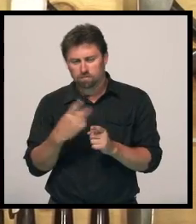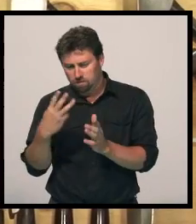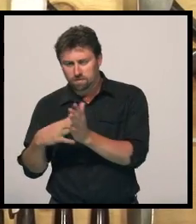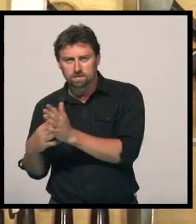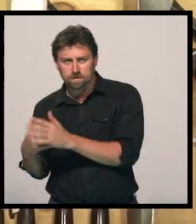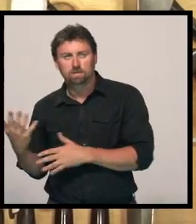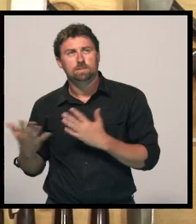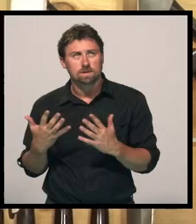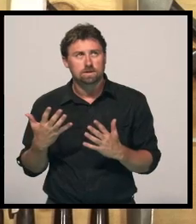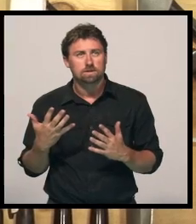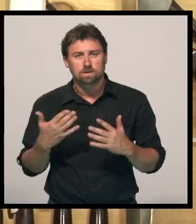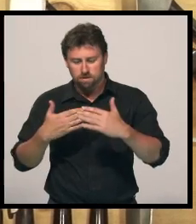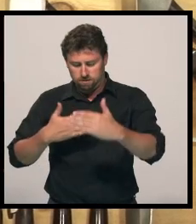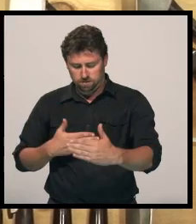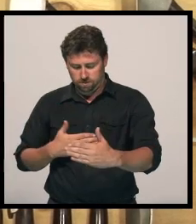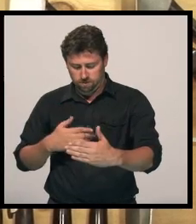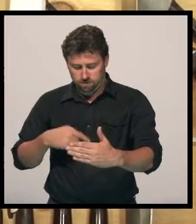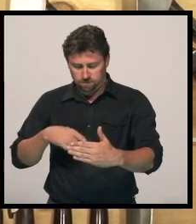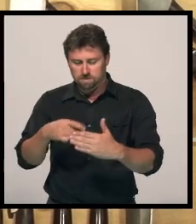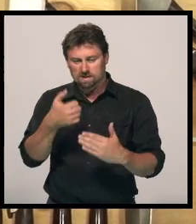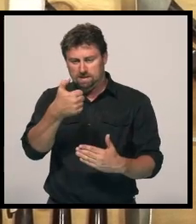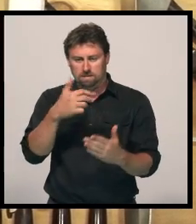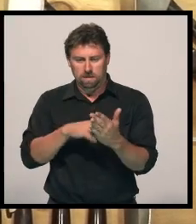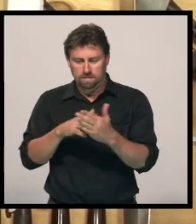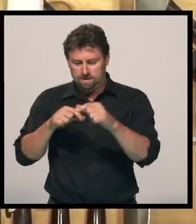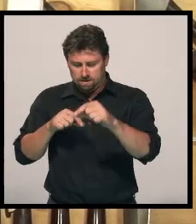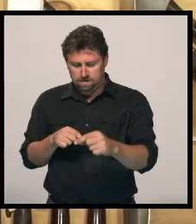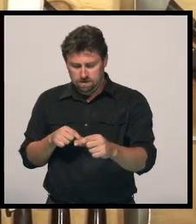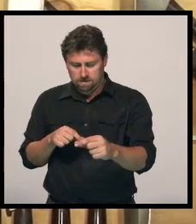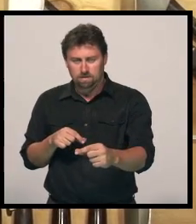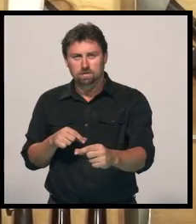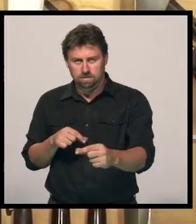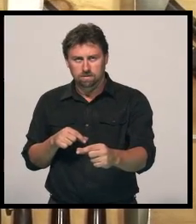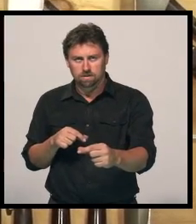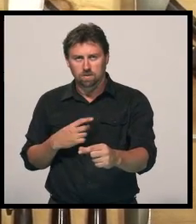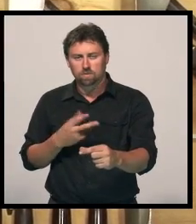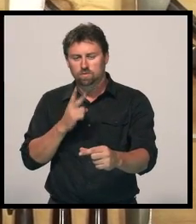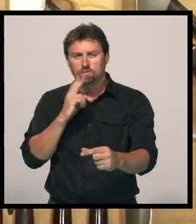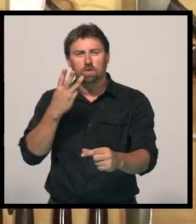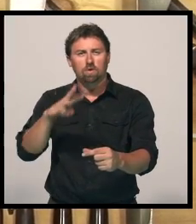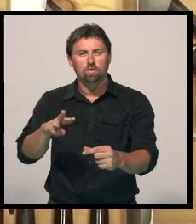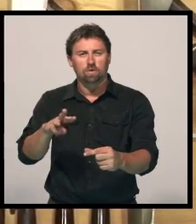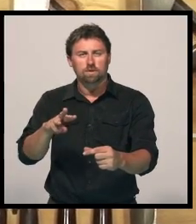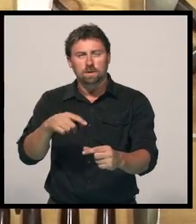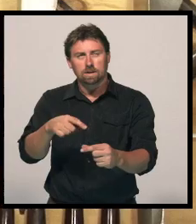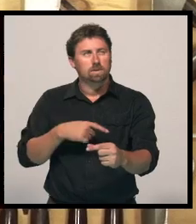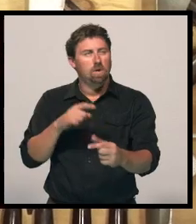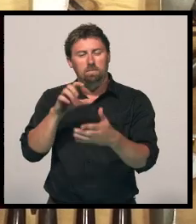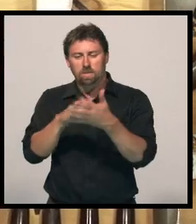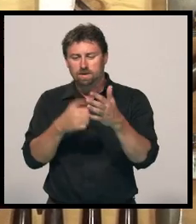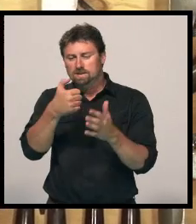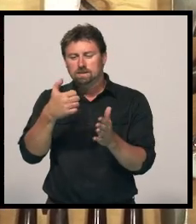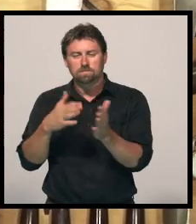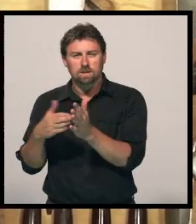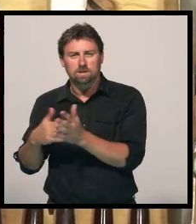So that means between the two of them that should be 6 mil. So if I take 6 mil from 230, that'll